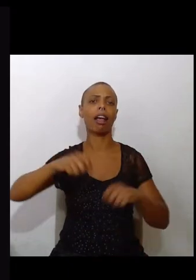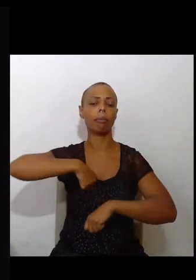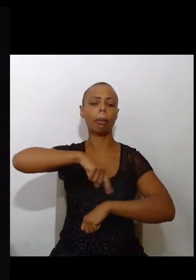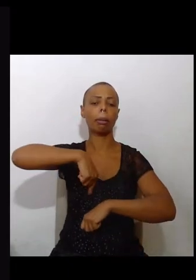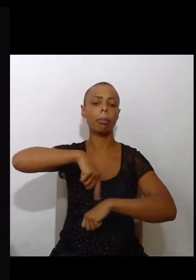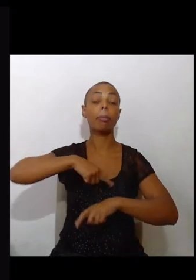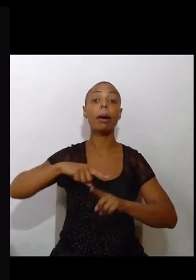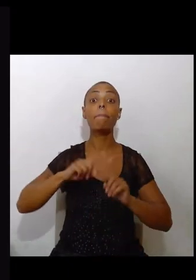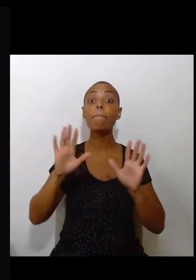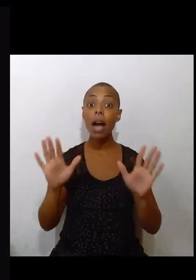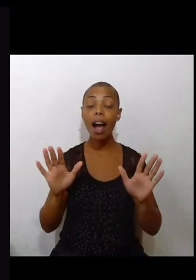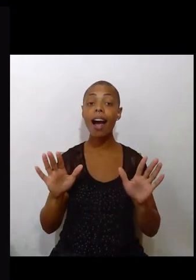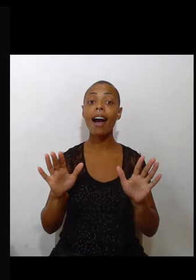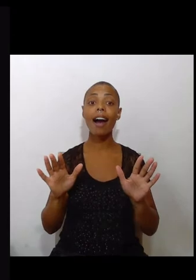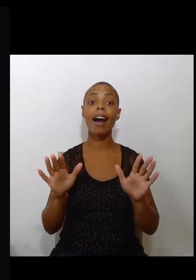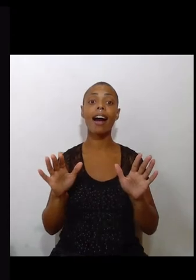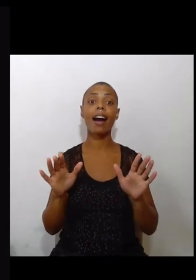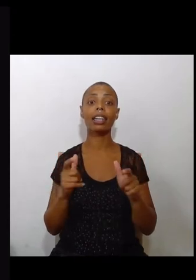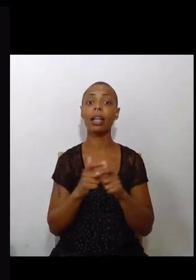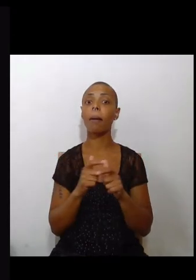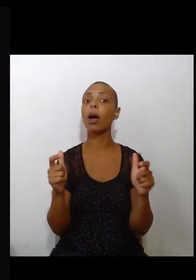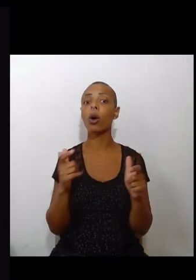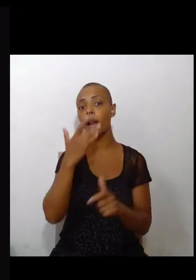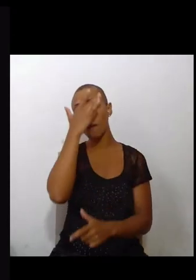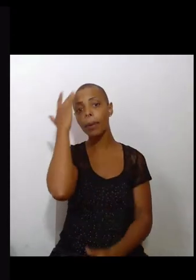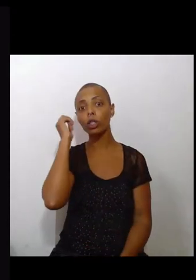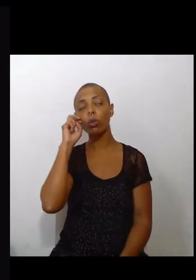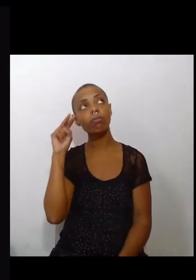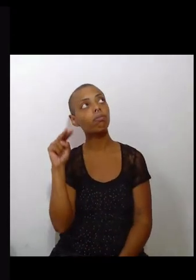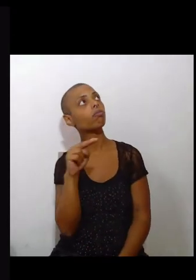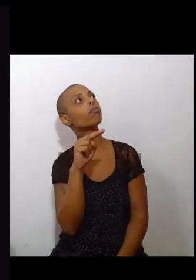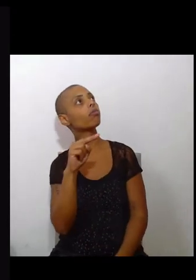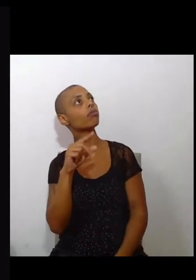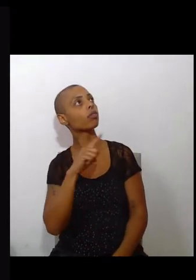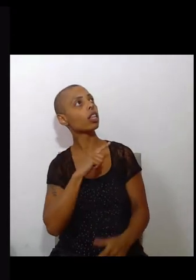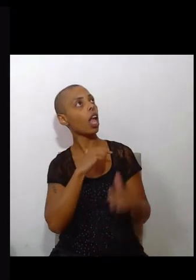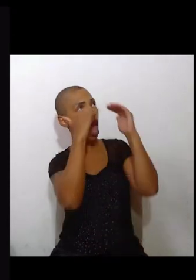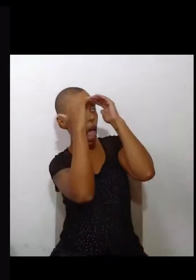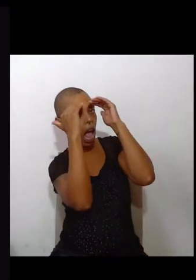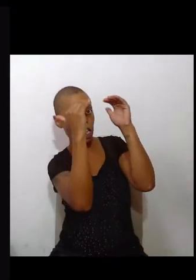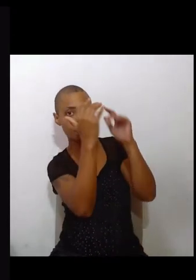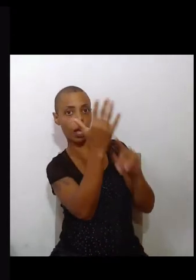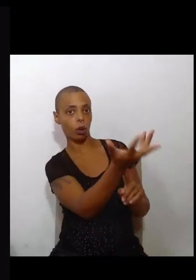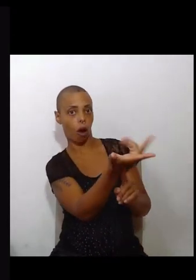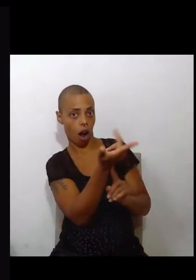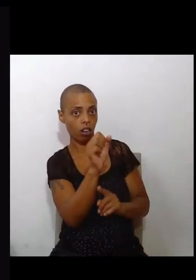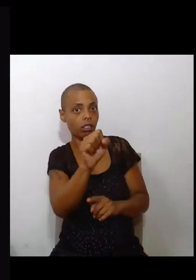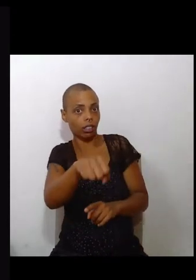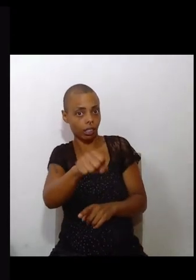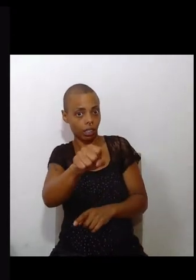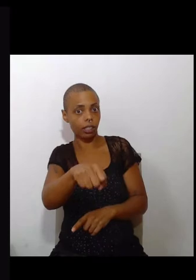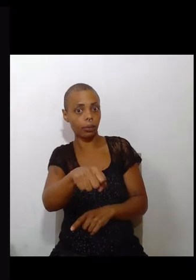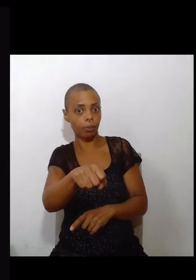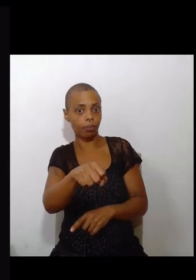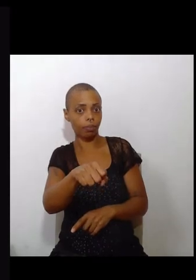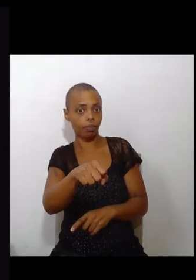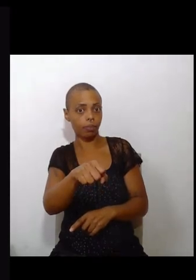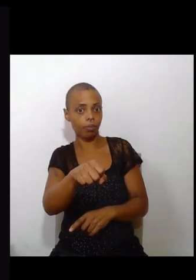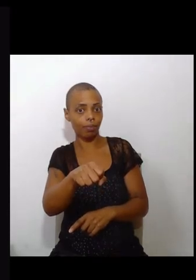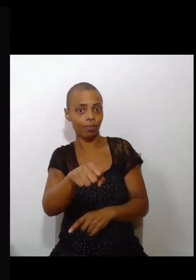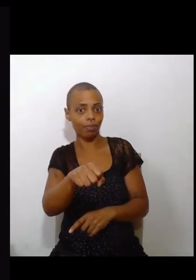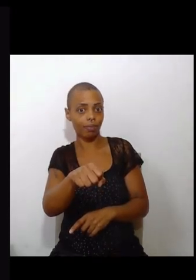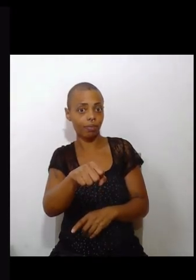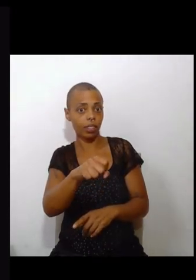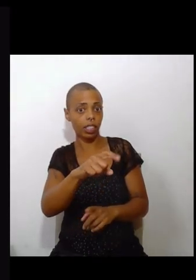disrespectfully first and by the end of the artwork they have changed their minds completely about